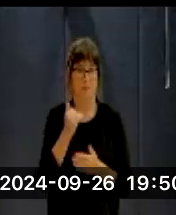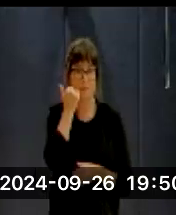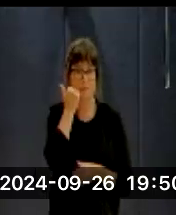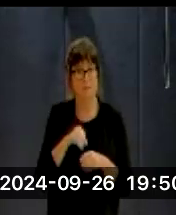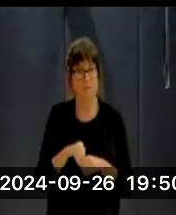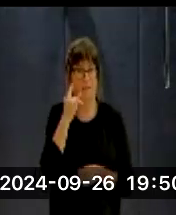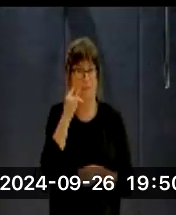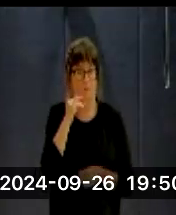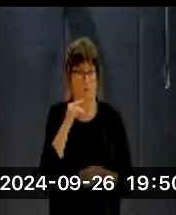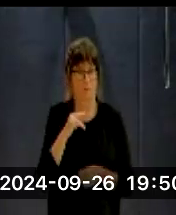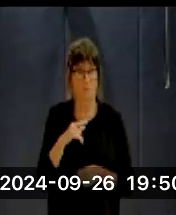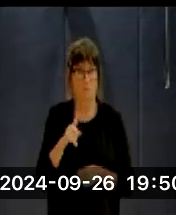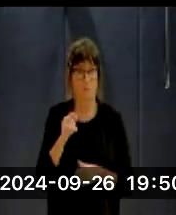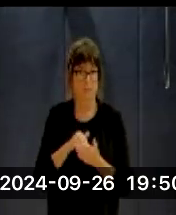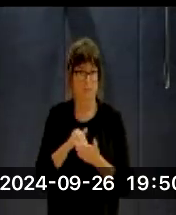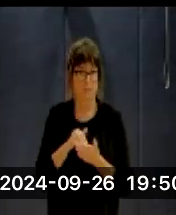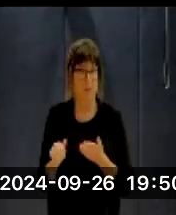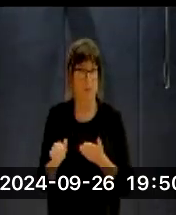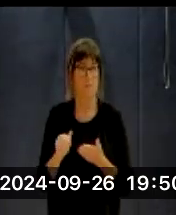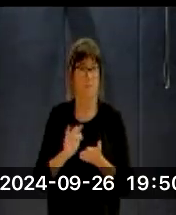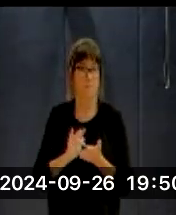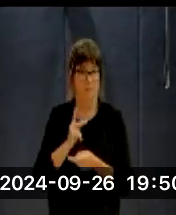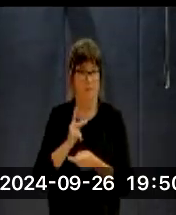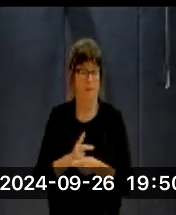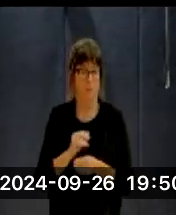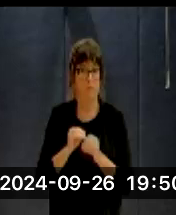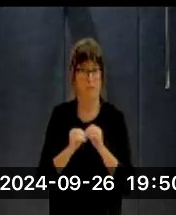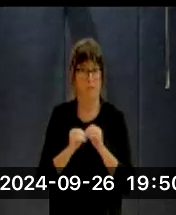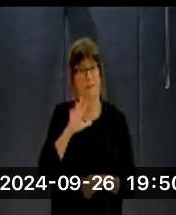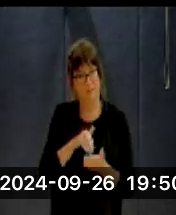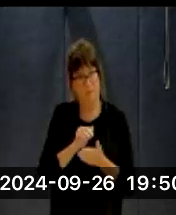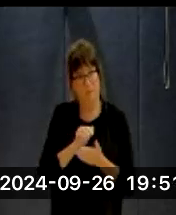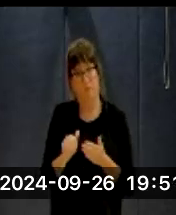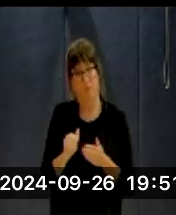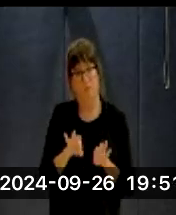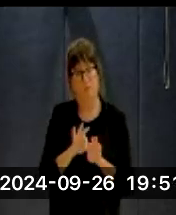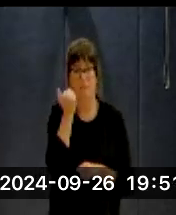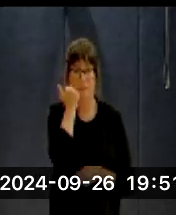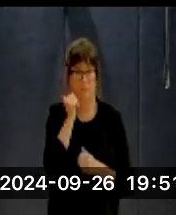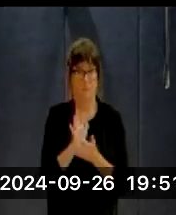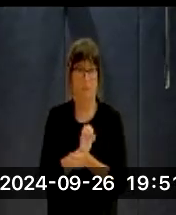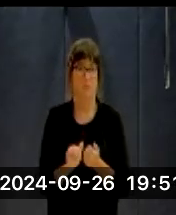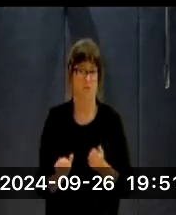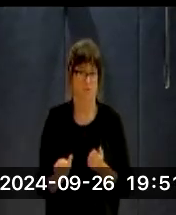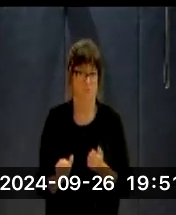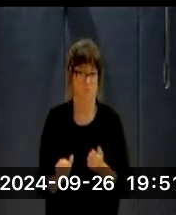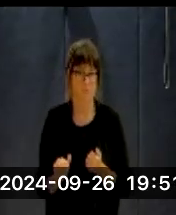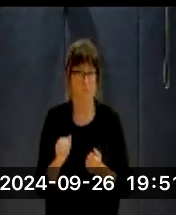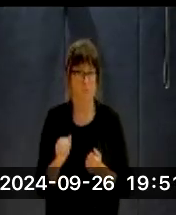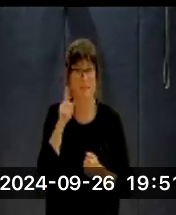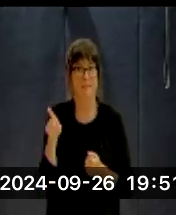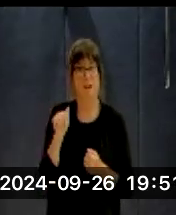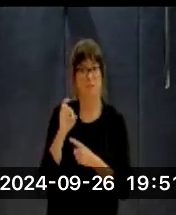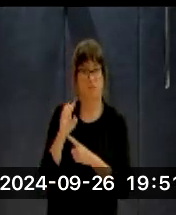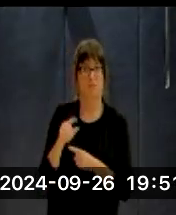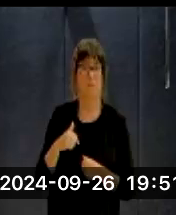cost $1 million of medical care to fix $5,000 worth of dental damage because he assaulted me, and I'm